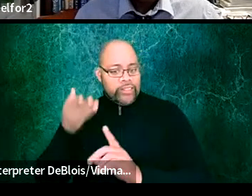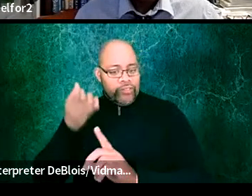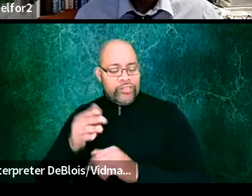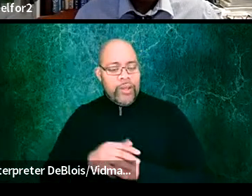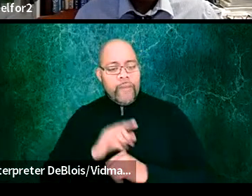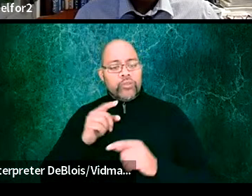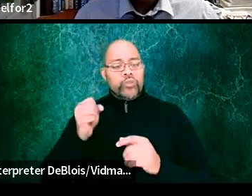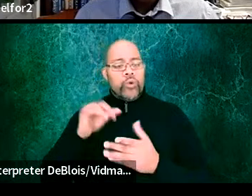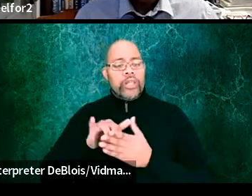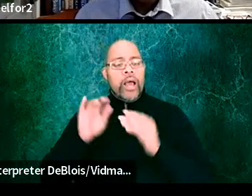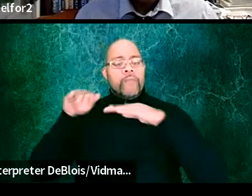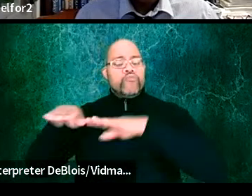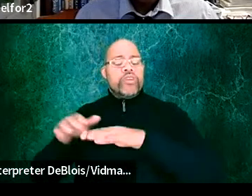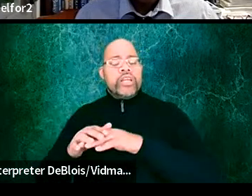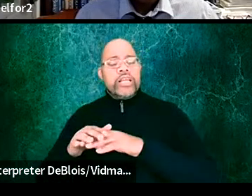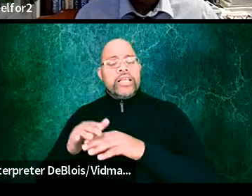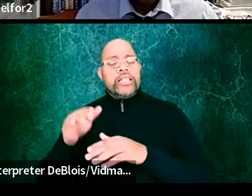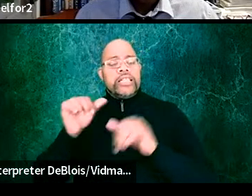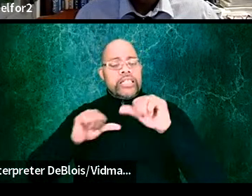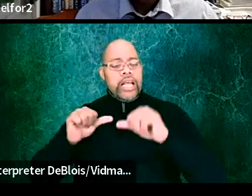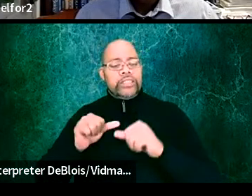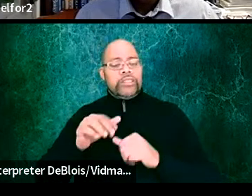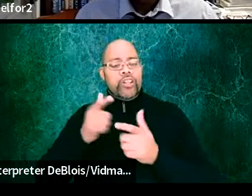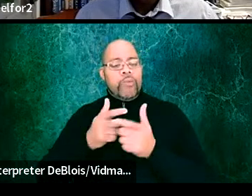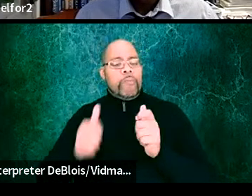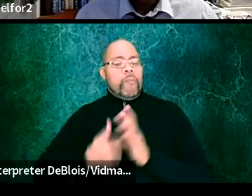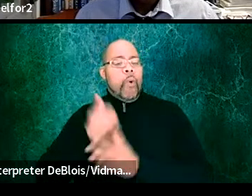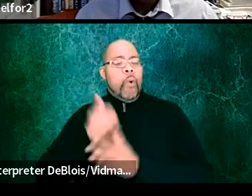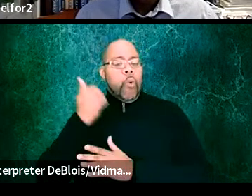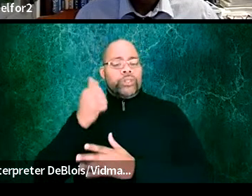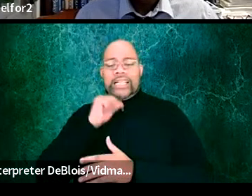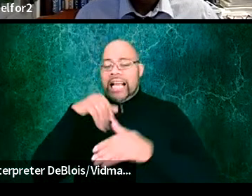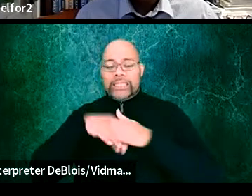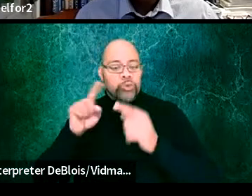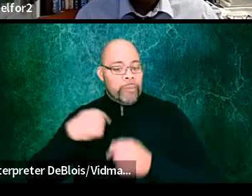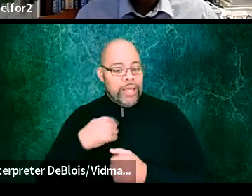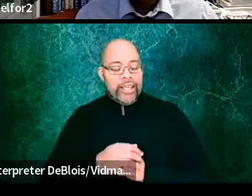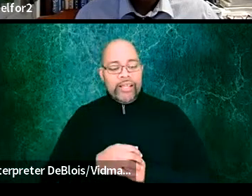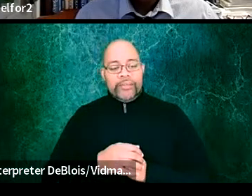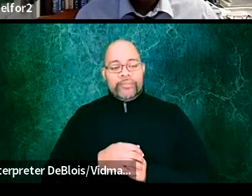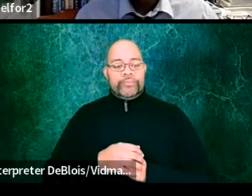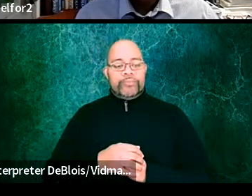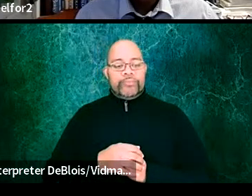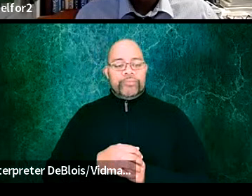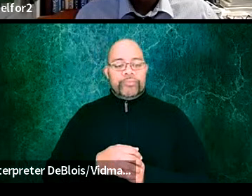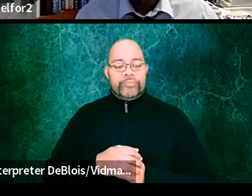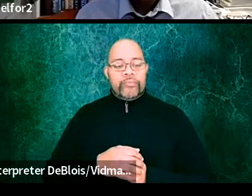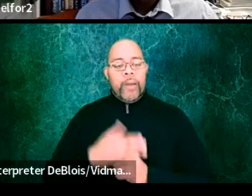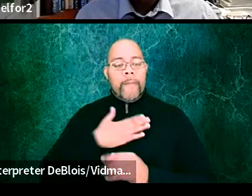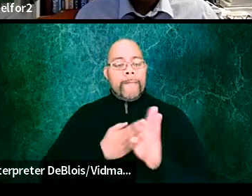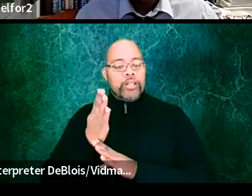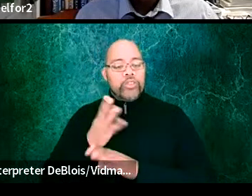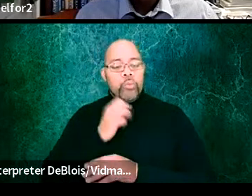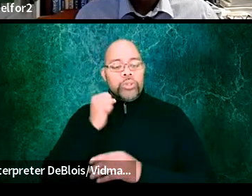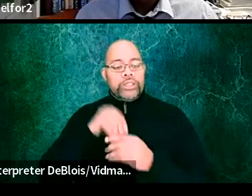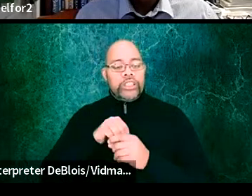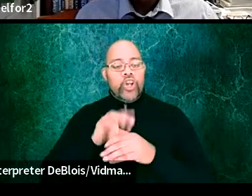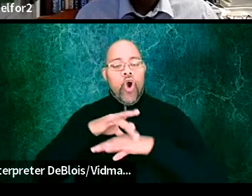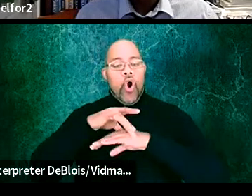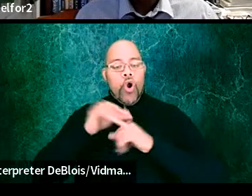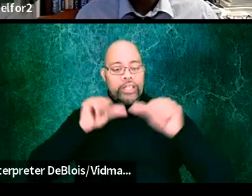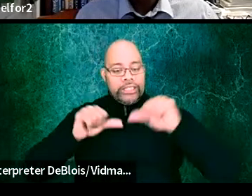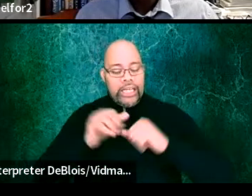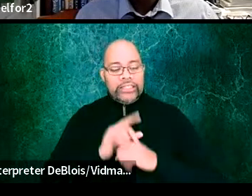the marine sort of sciences were largely inaccessible to me. My major was in earth